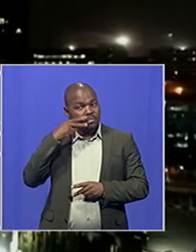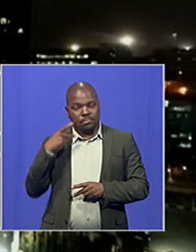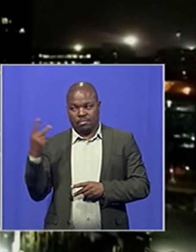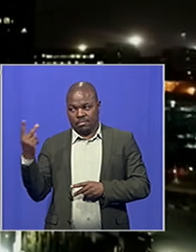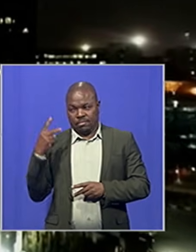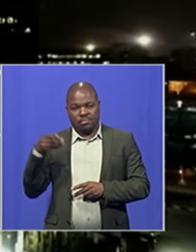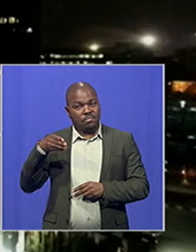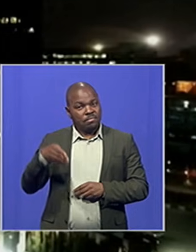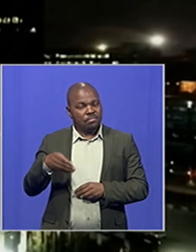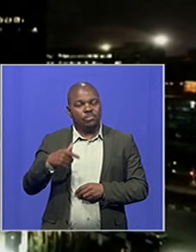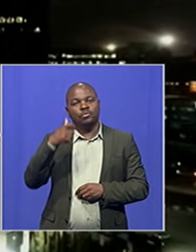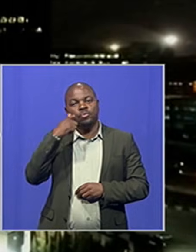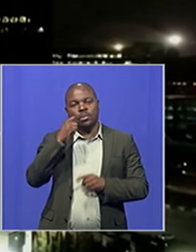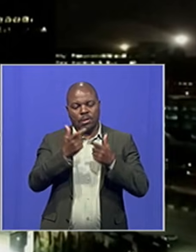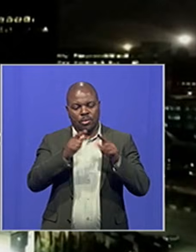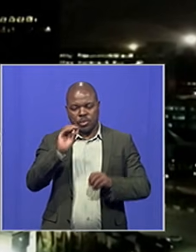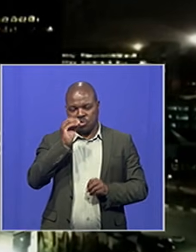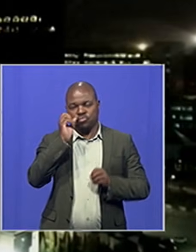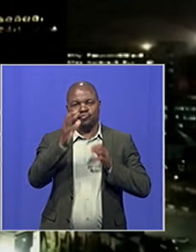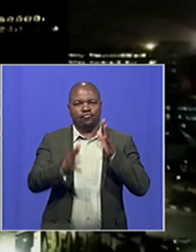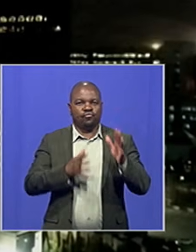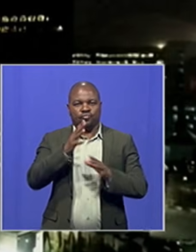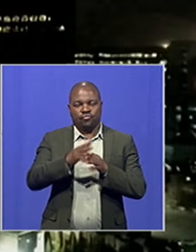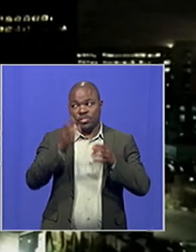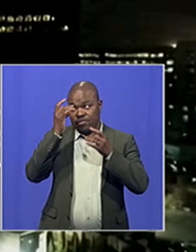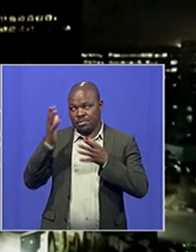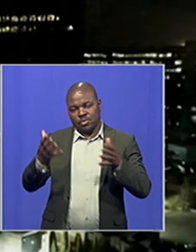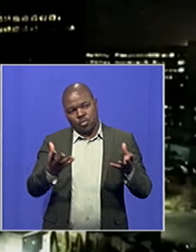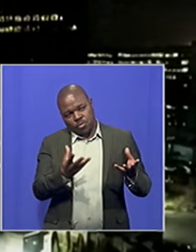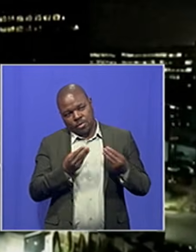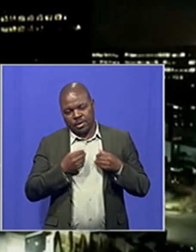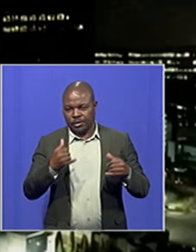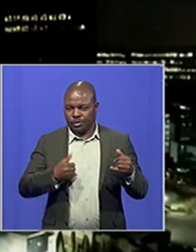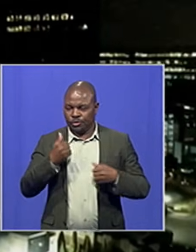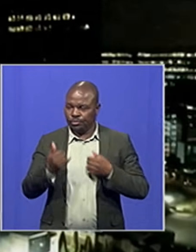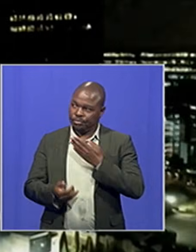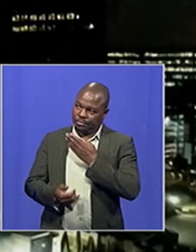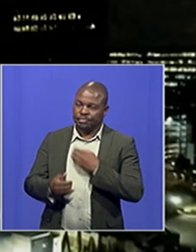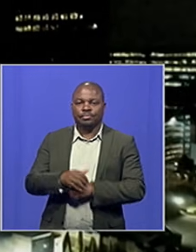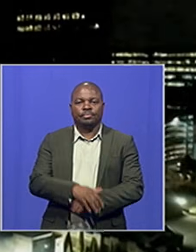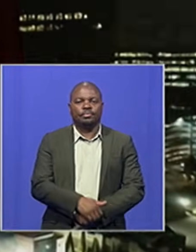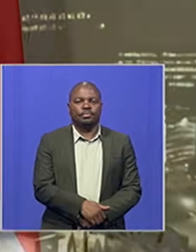tlisetsa kgaso ya dikgang tsa Setswana a re thube kobo segole mmogo ka tshedimosetso.